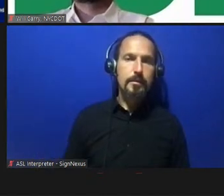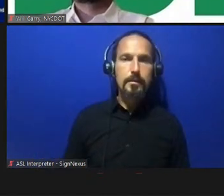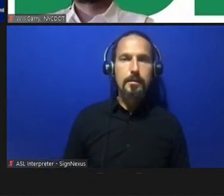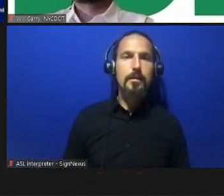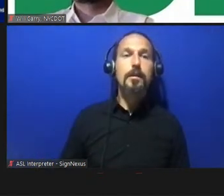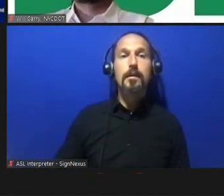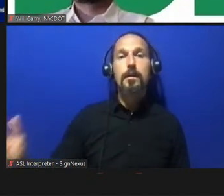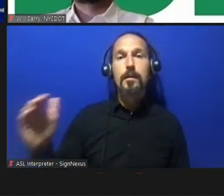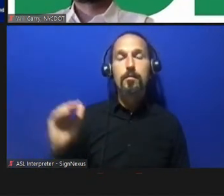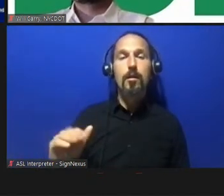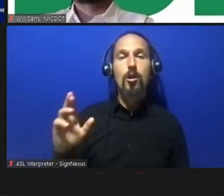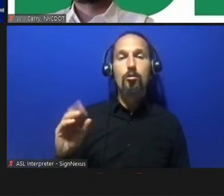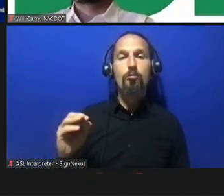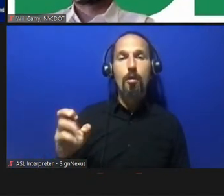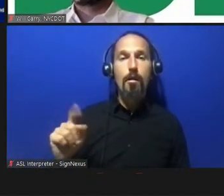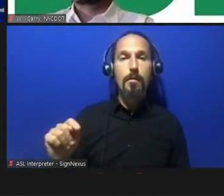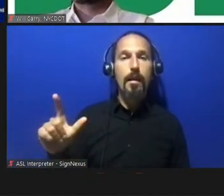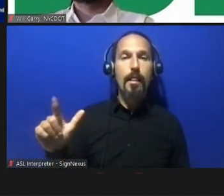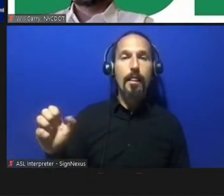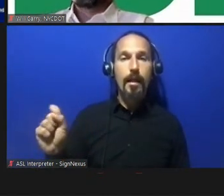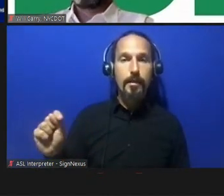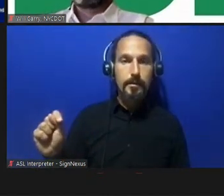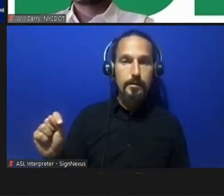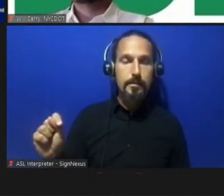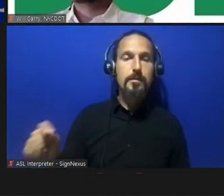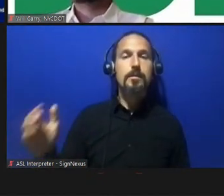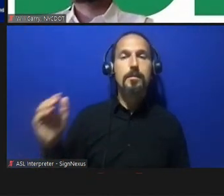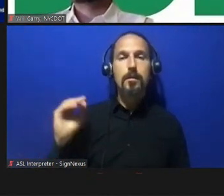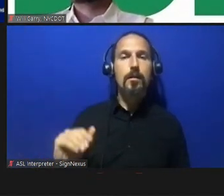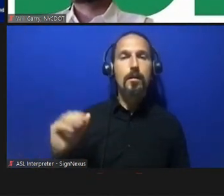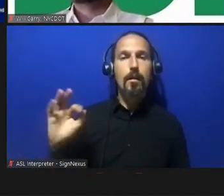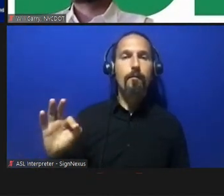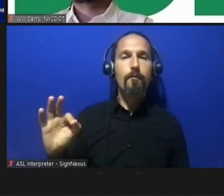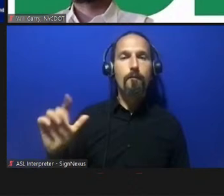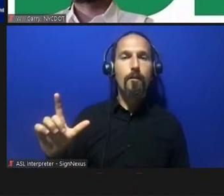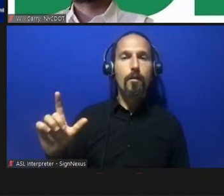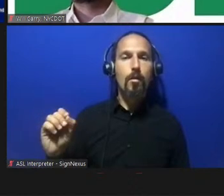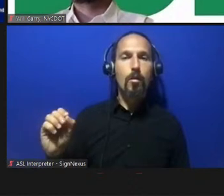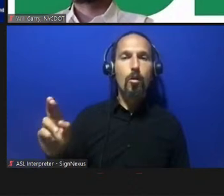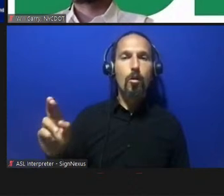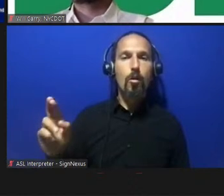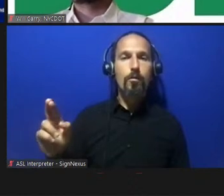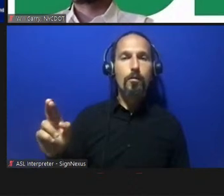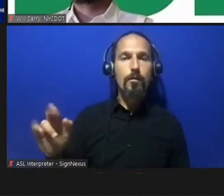our next speaker is robert last followed by flory p